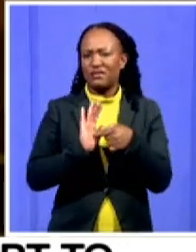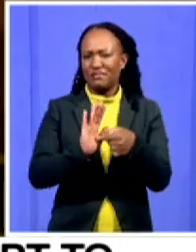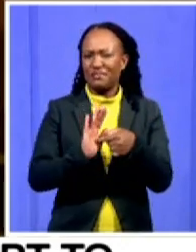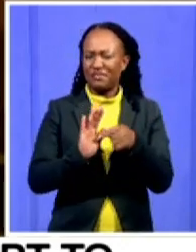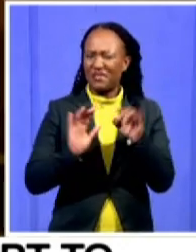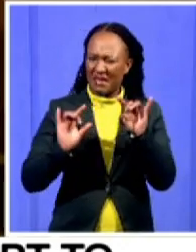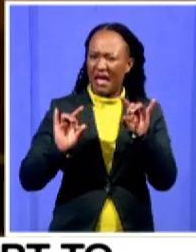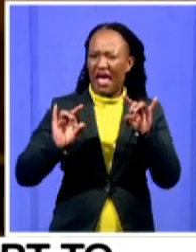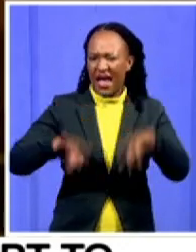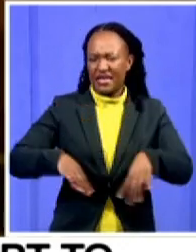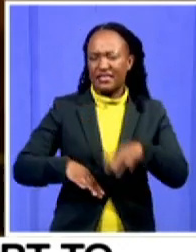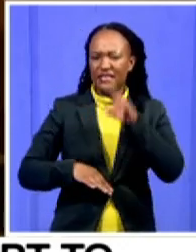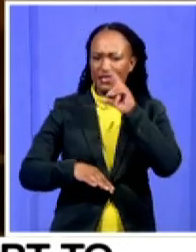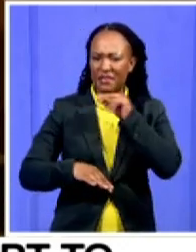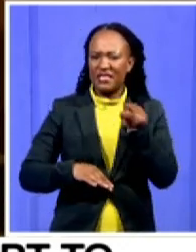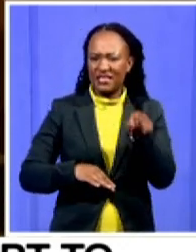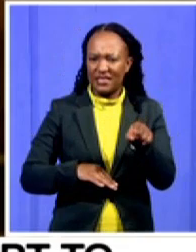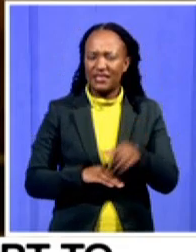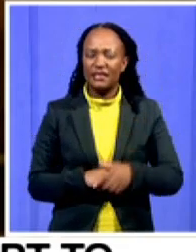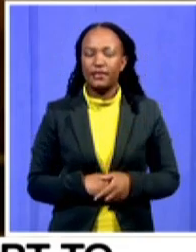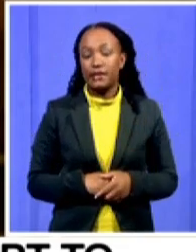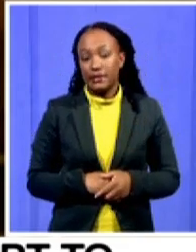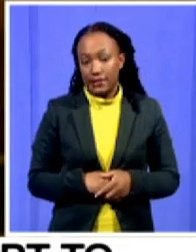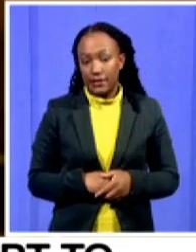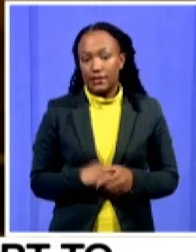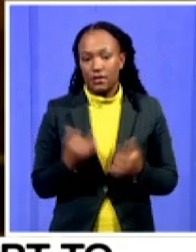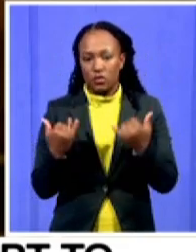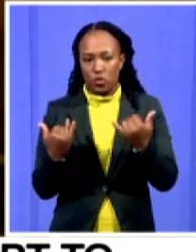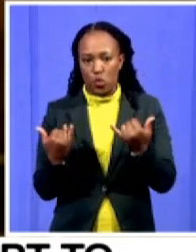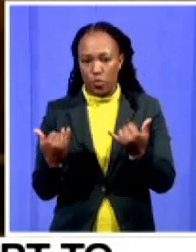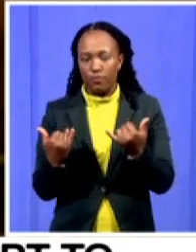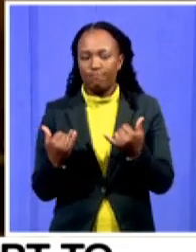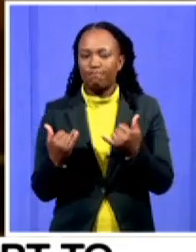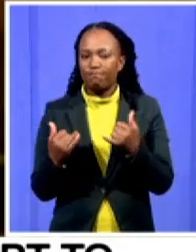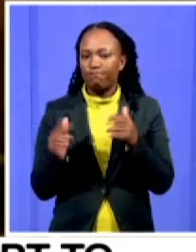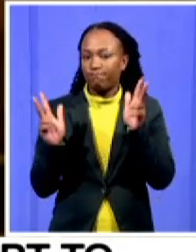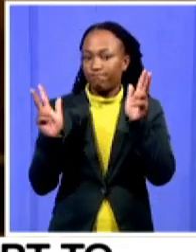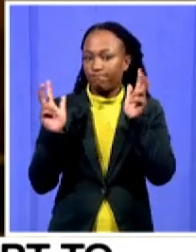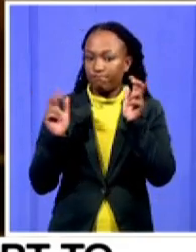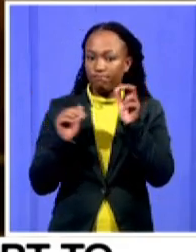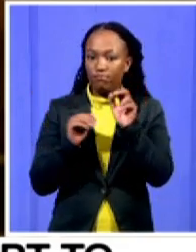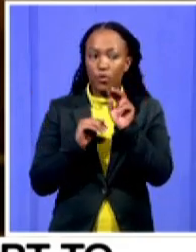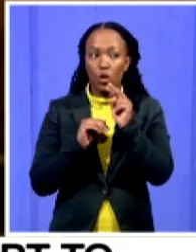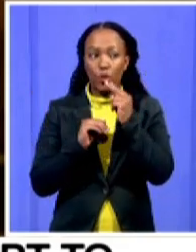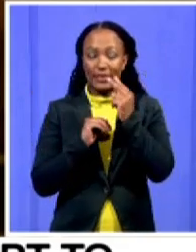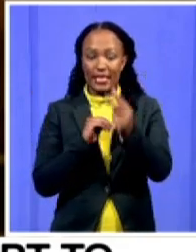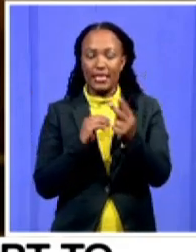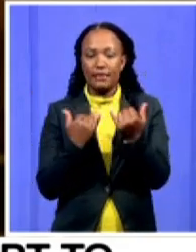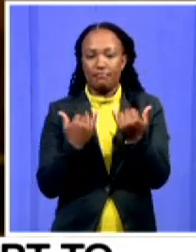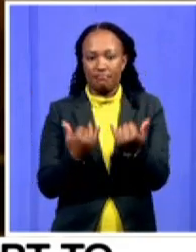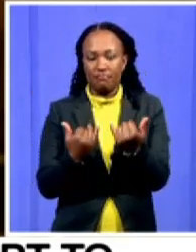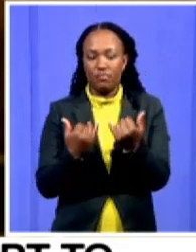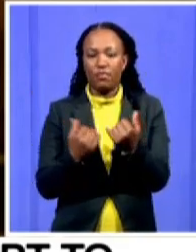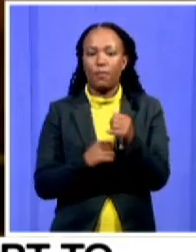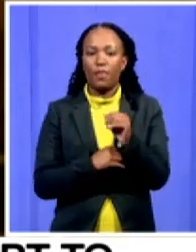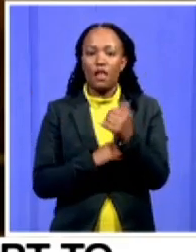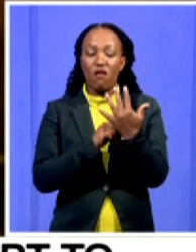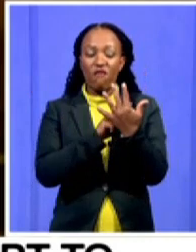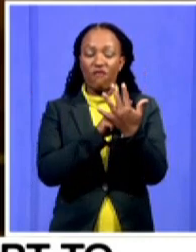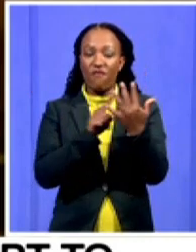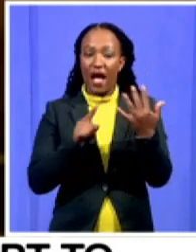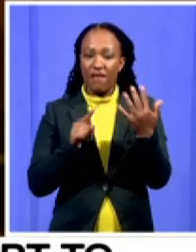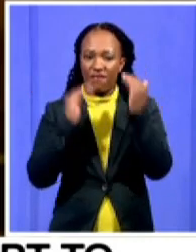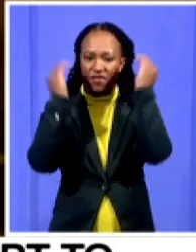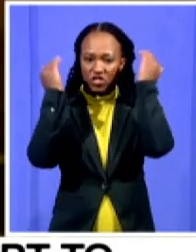speech. So those are some of the issues that we'll see them being argued before the 5 justices at the